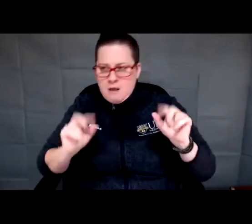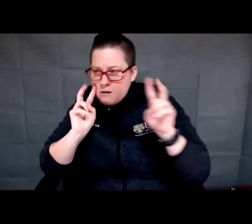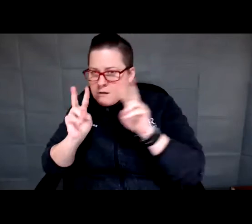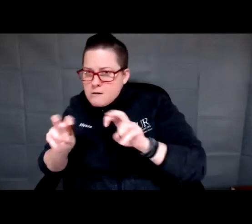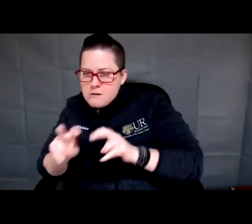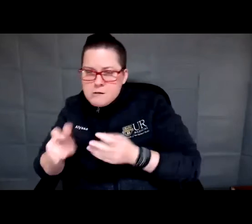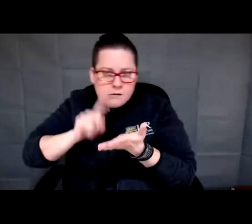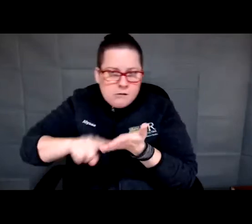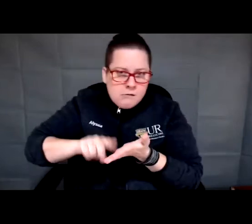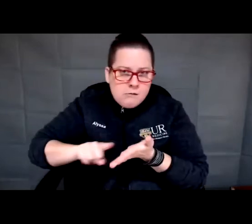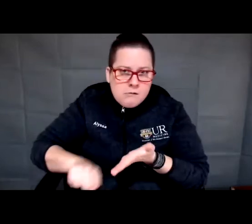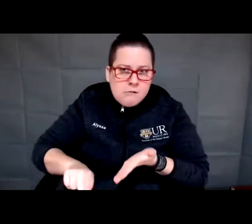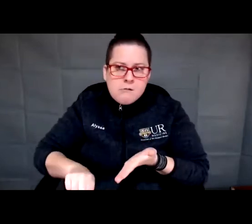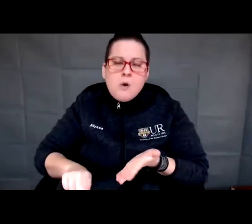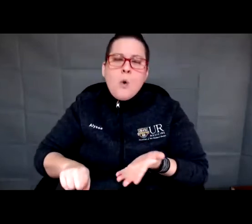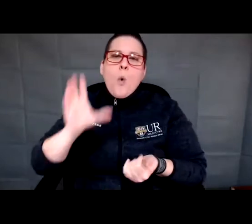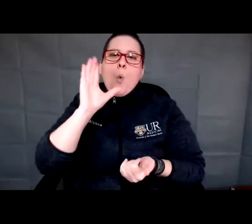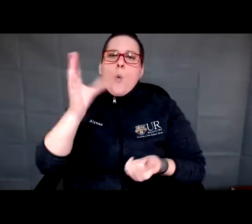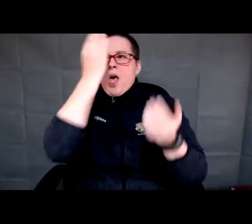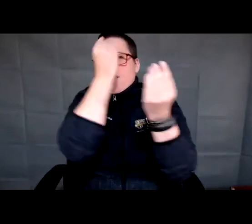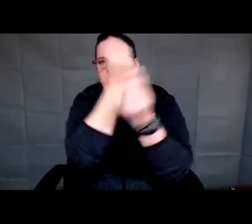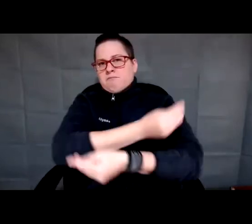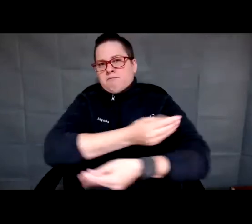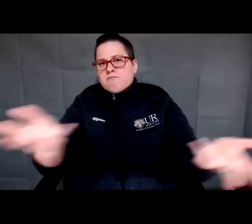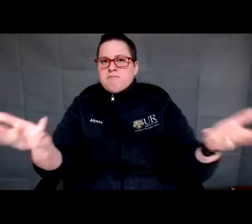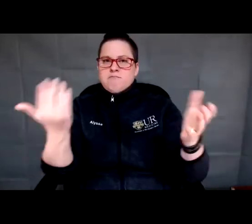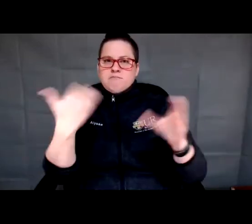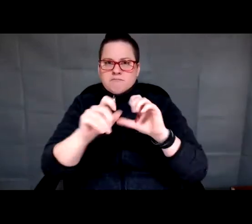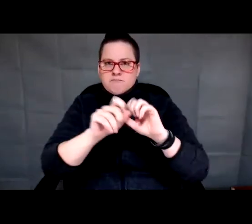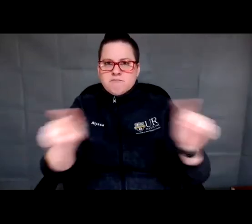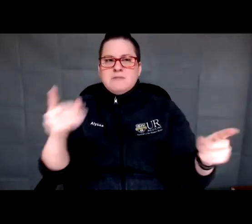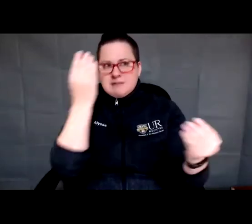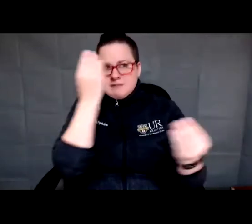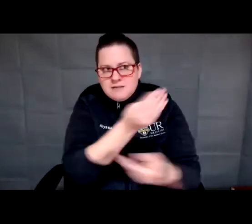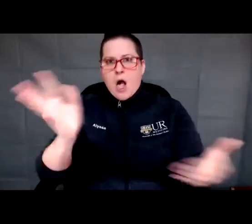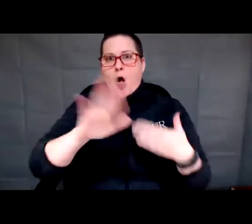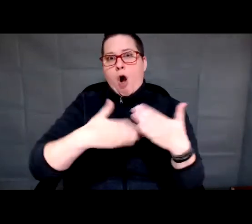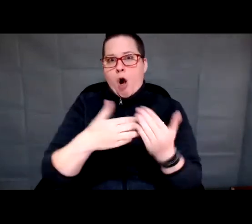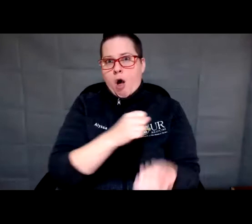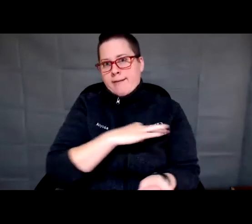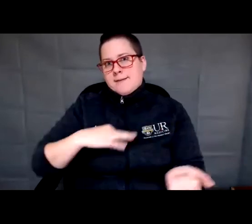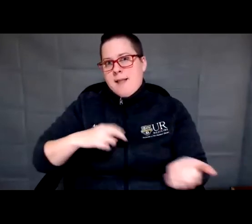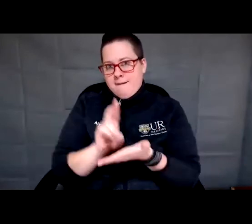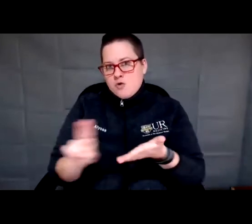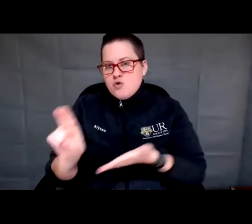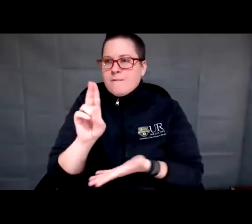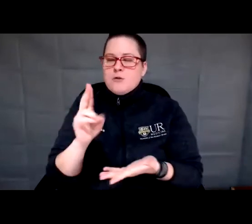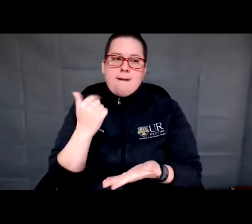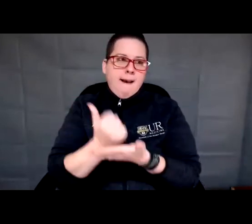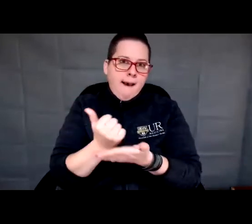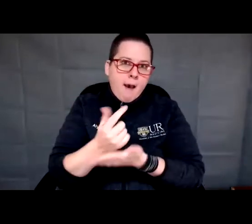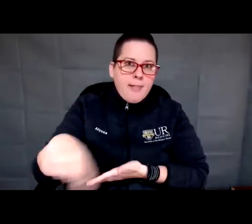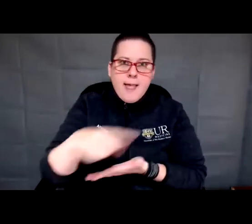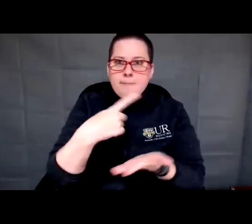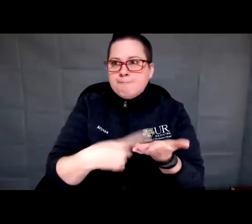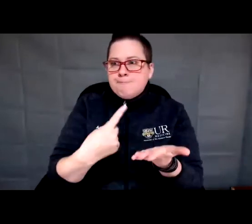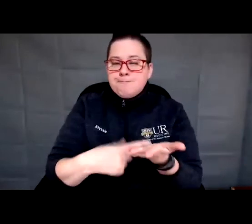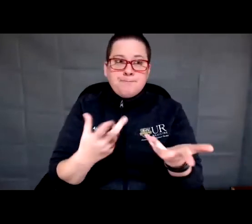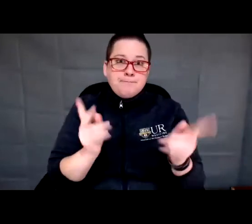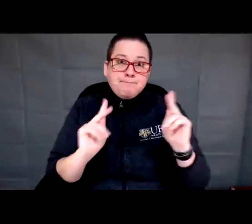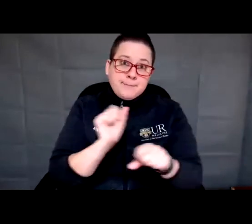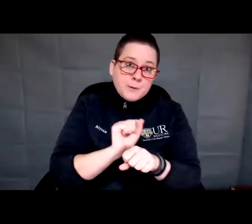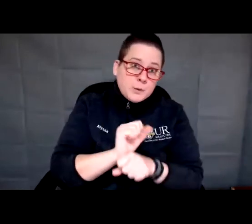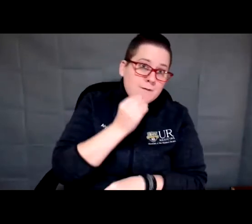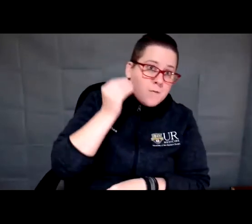that, and we'll be getting a communication together for other staff across the university to really talk about remote work and what